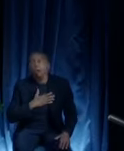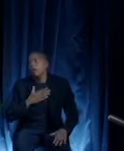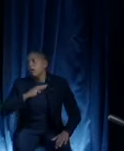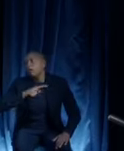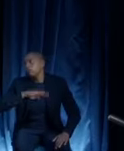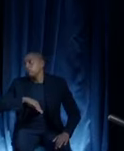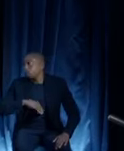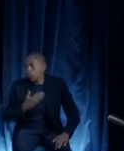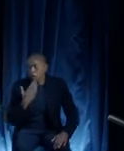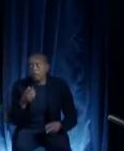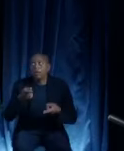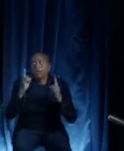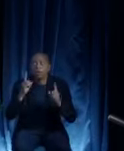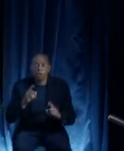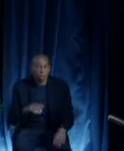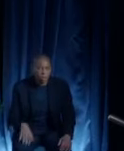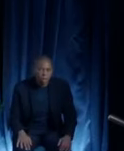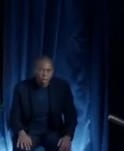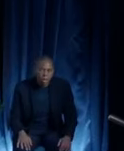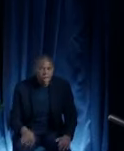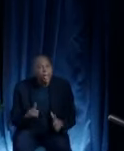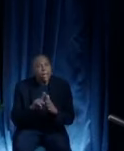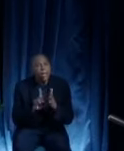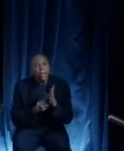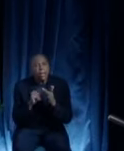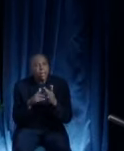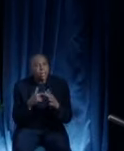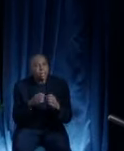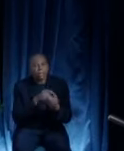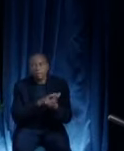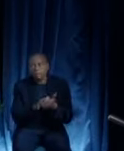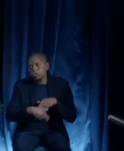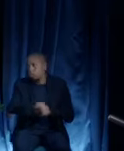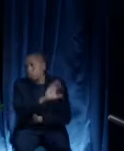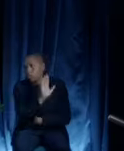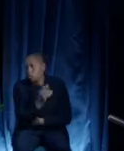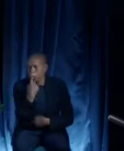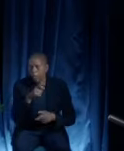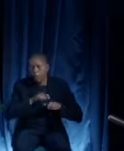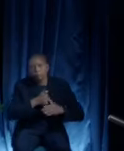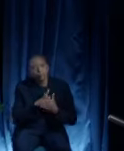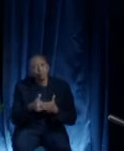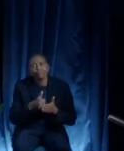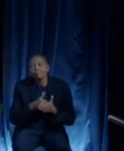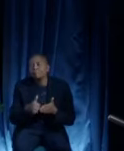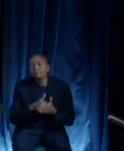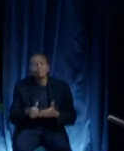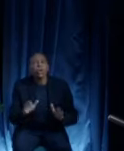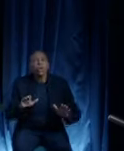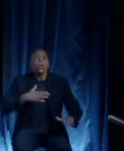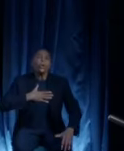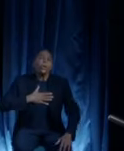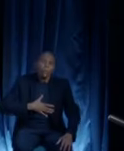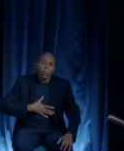At last, she has kicked the bucket, and we can get on with normality. And normality is